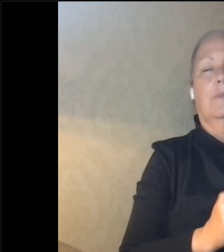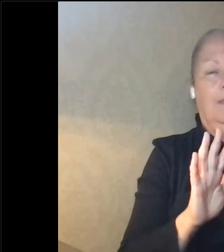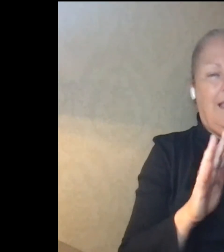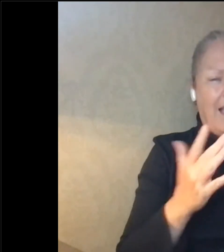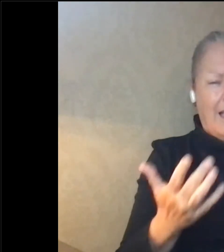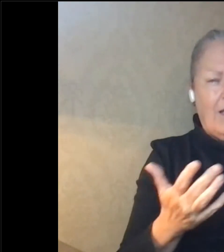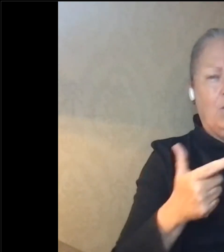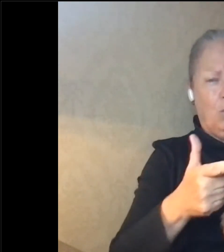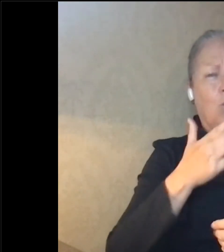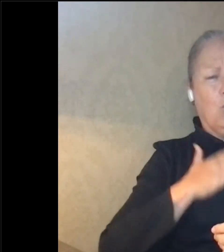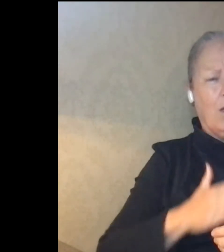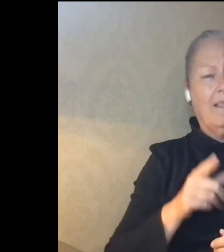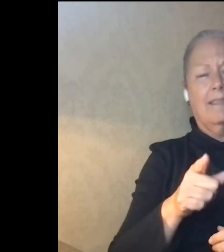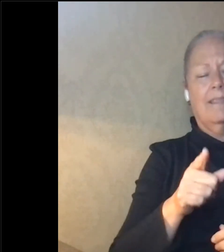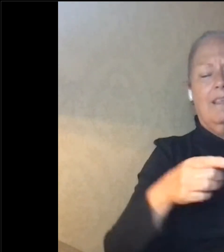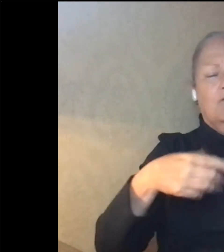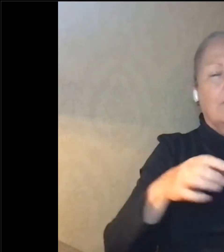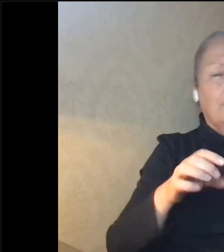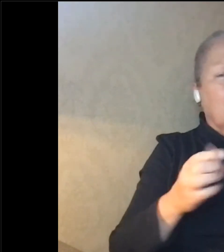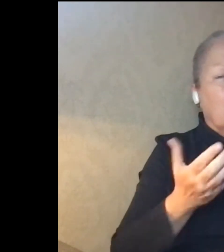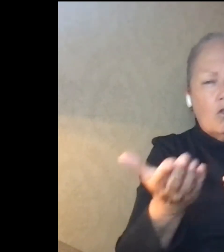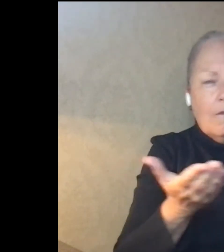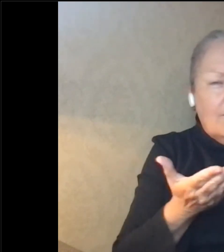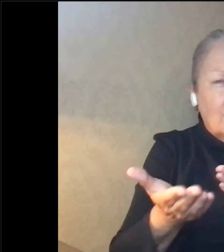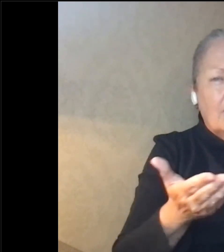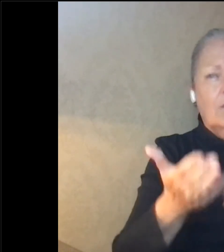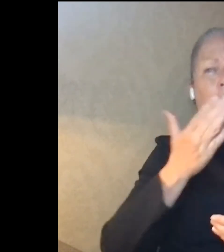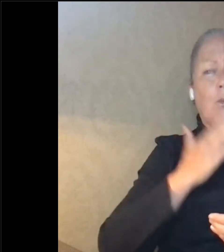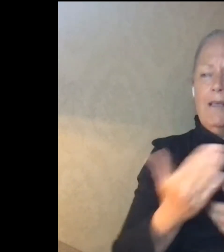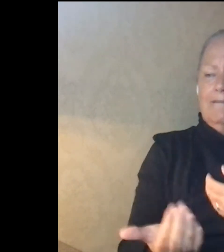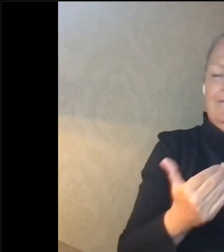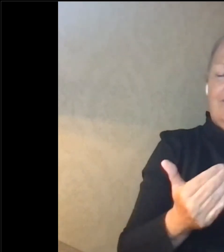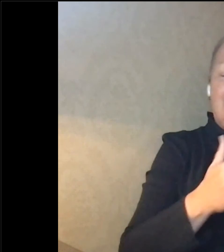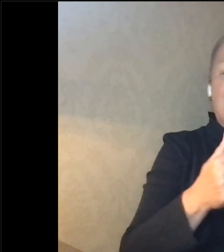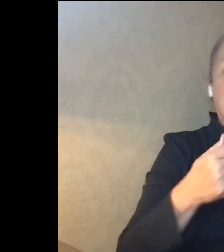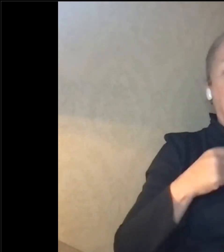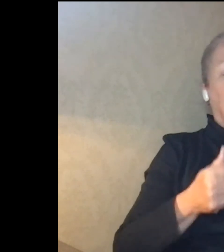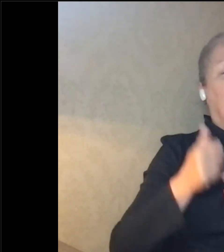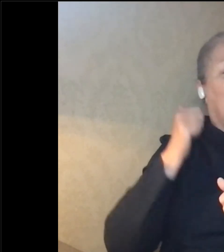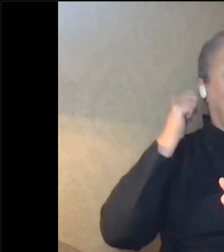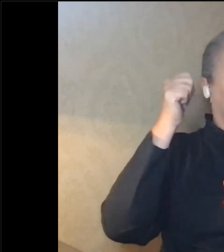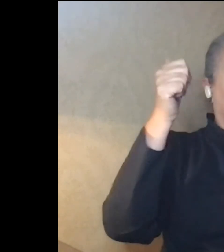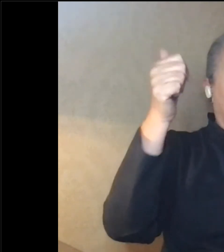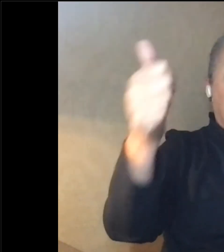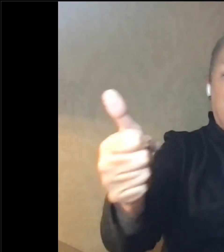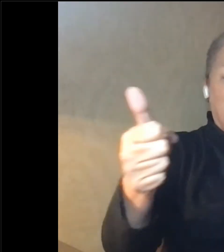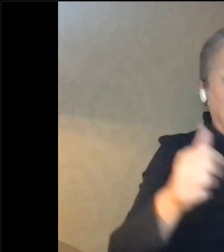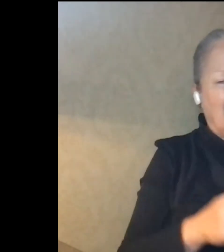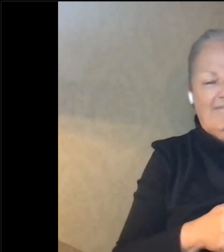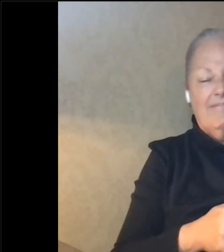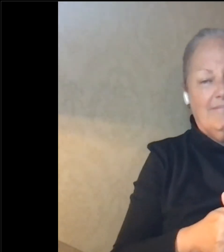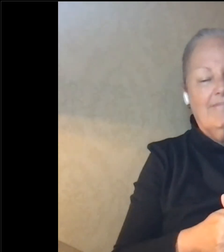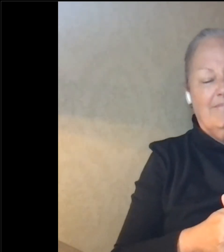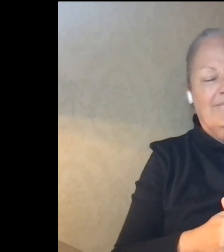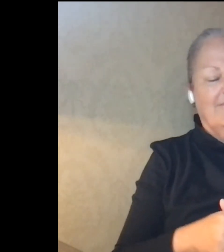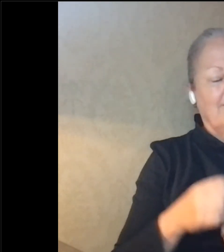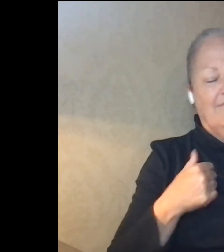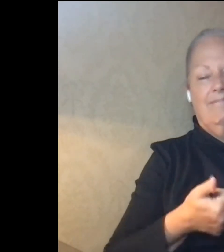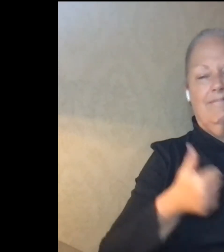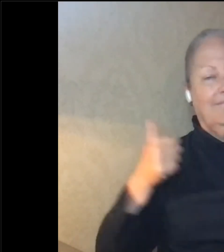is far long way to go for us, and we are thinking now where we